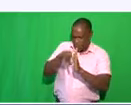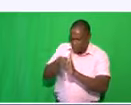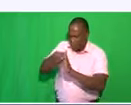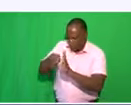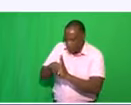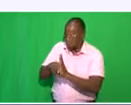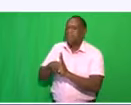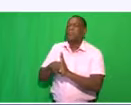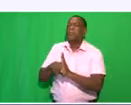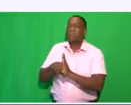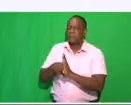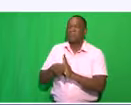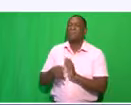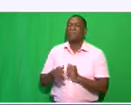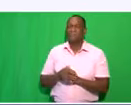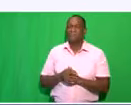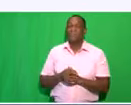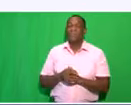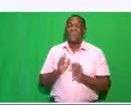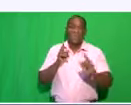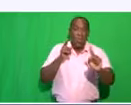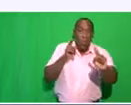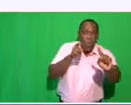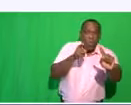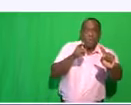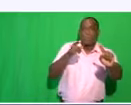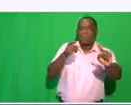those the outcomes can be,